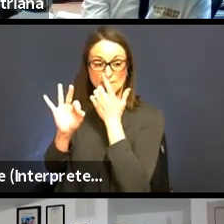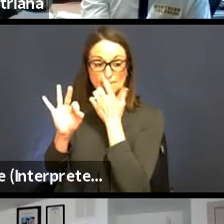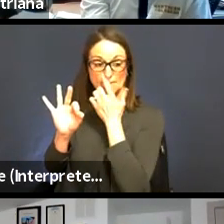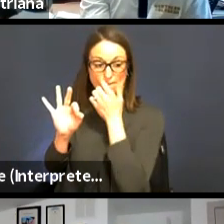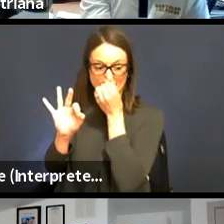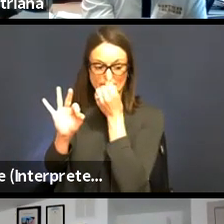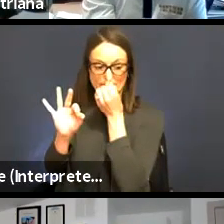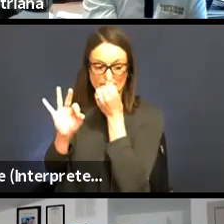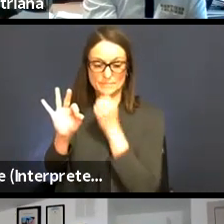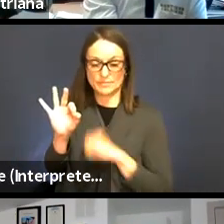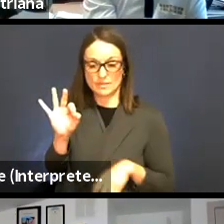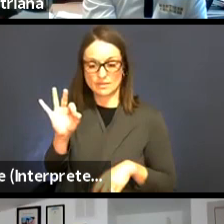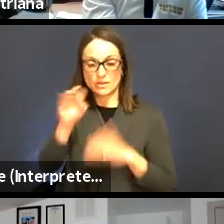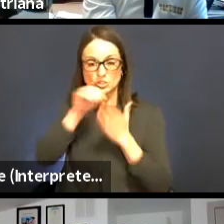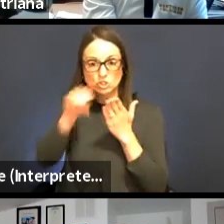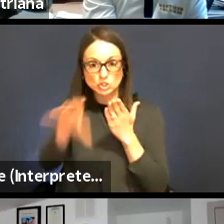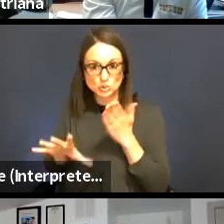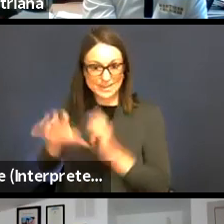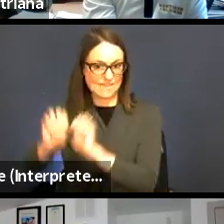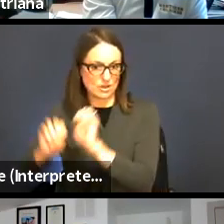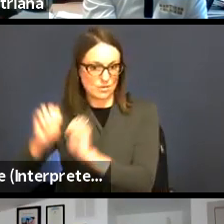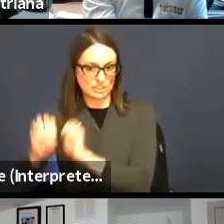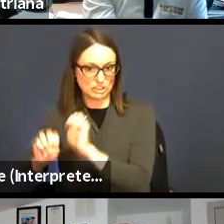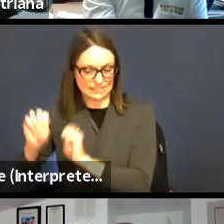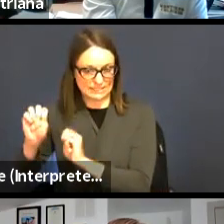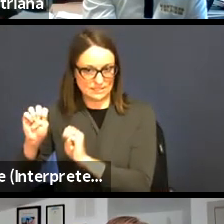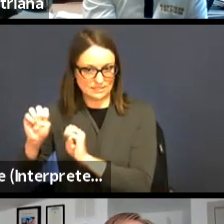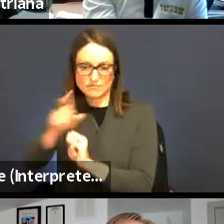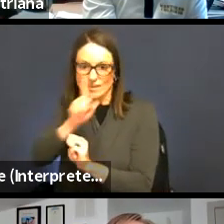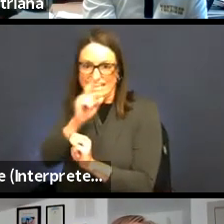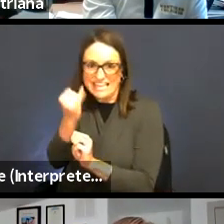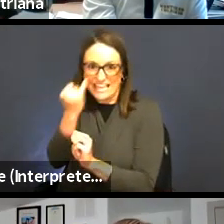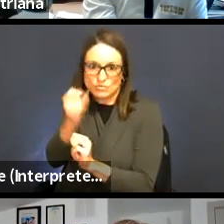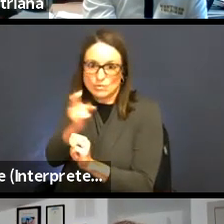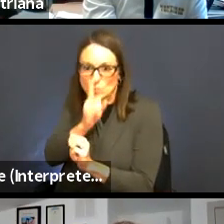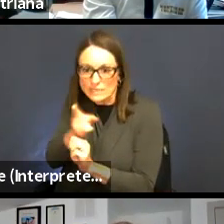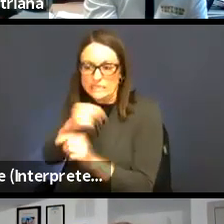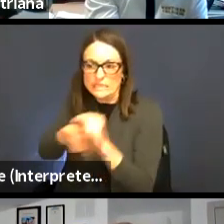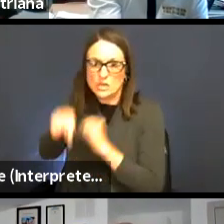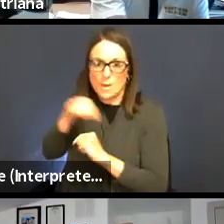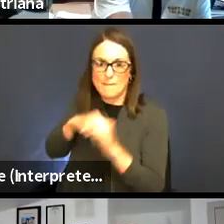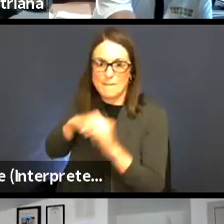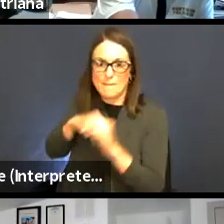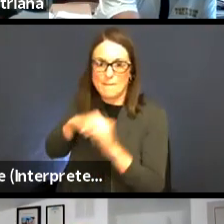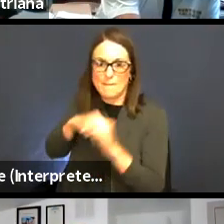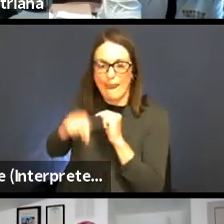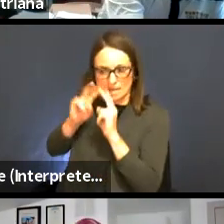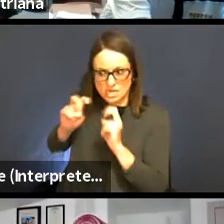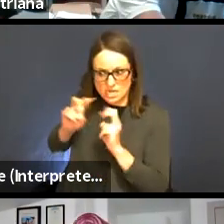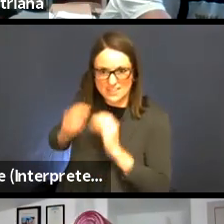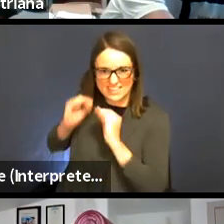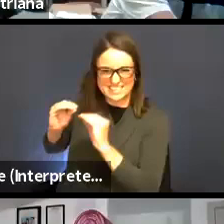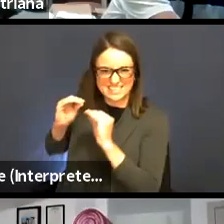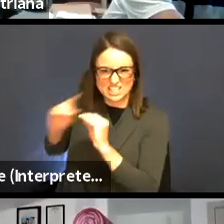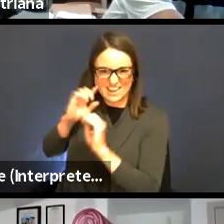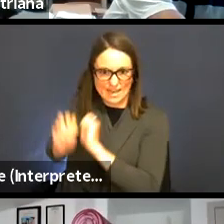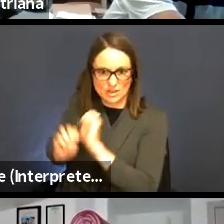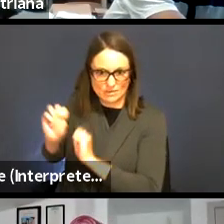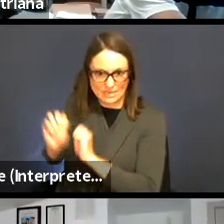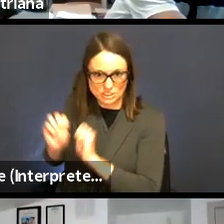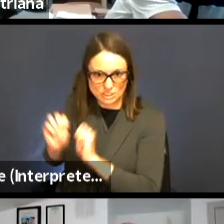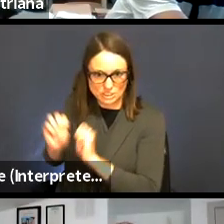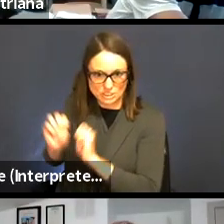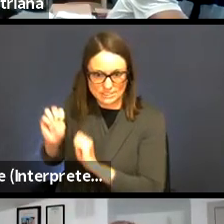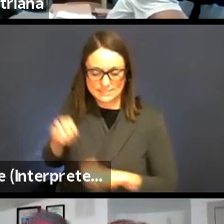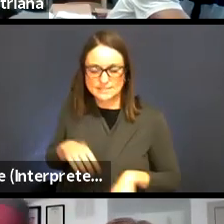student evaluations of this semester, the teaching evaluations, and there would be a